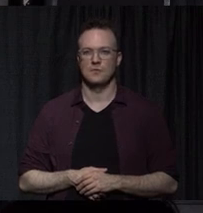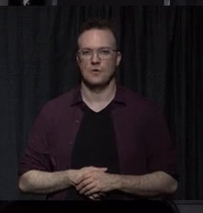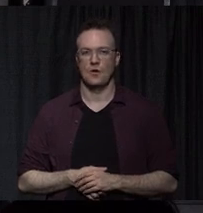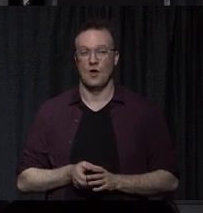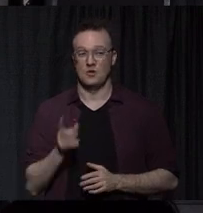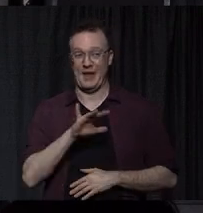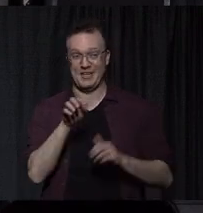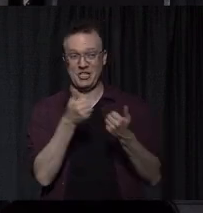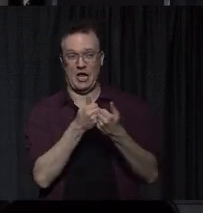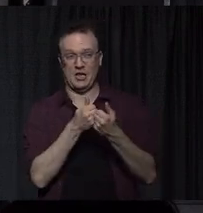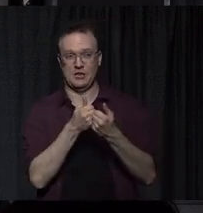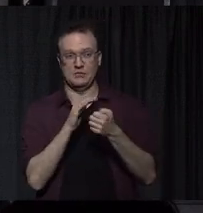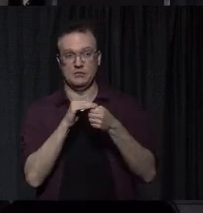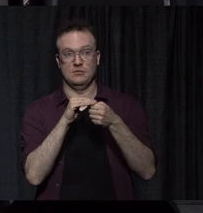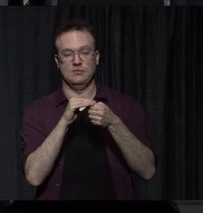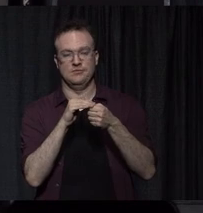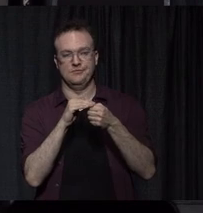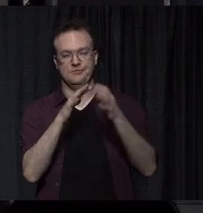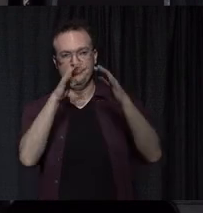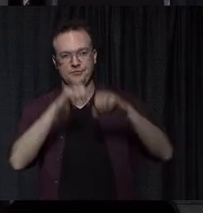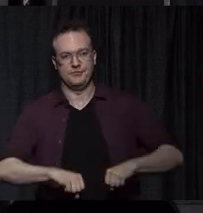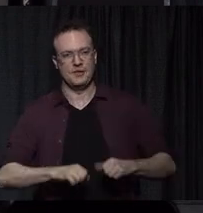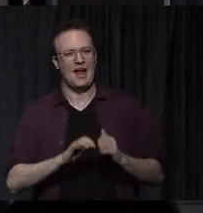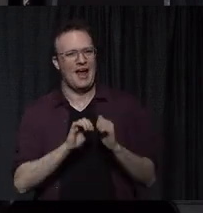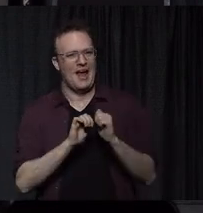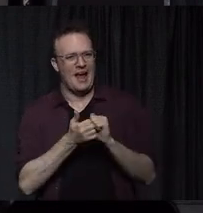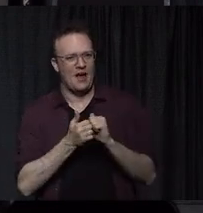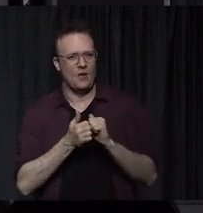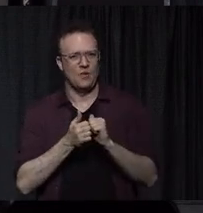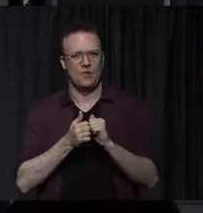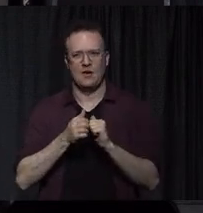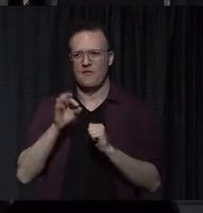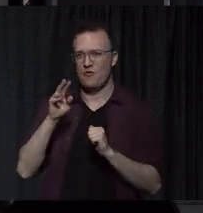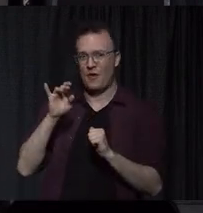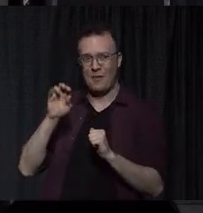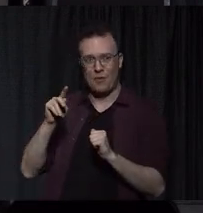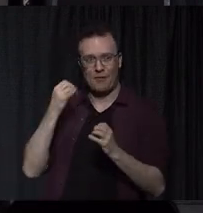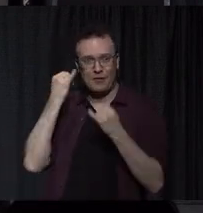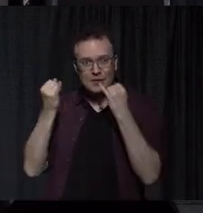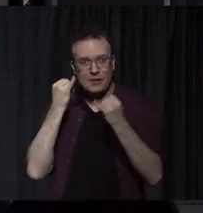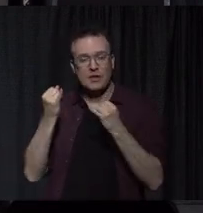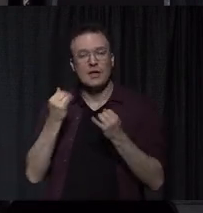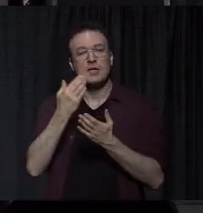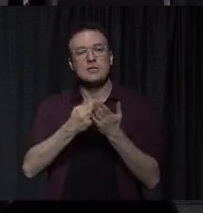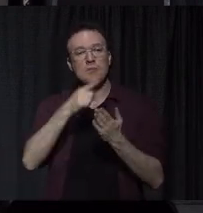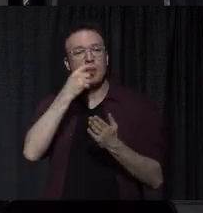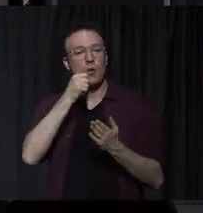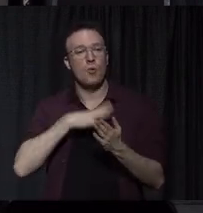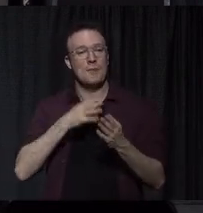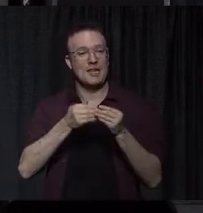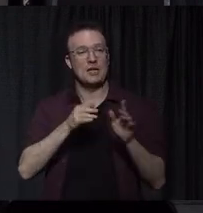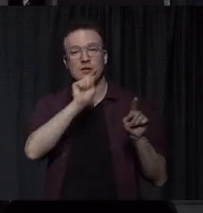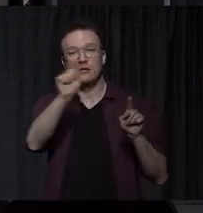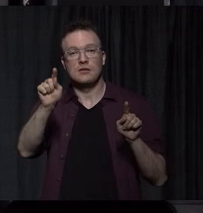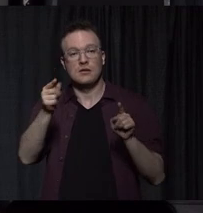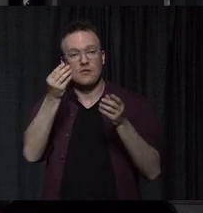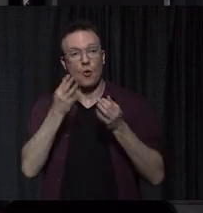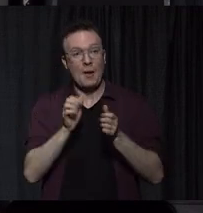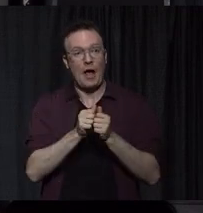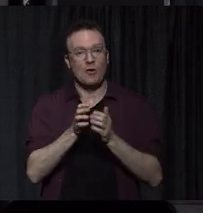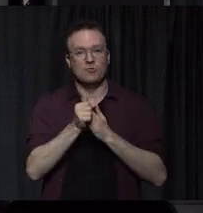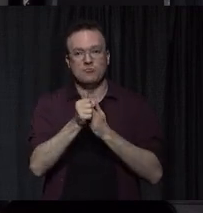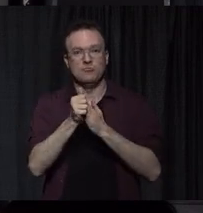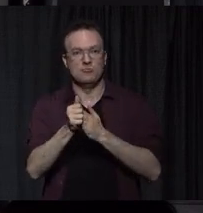now? I've been hearing from quite a few Black women leaders about how they're able to pave the way. And my